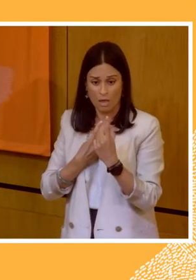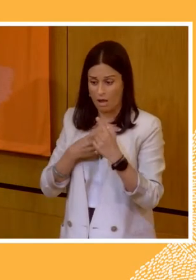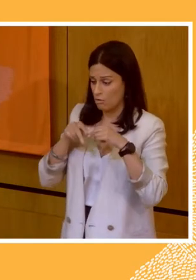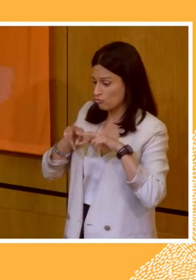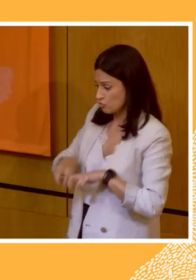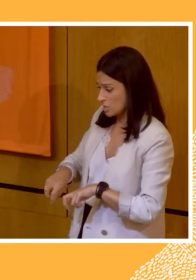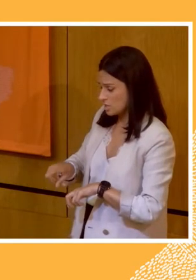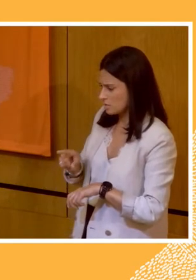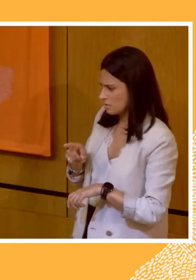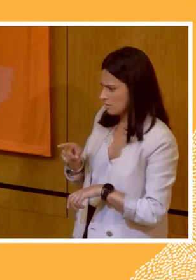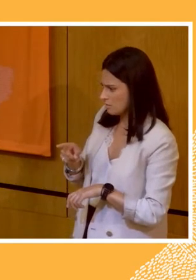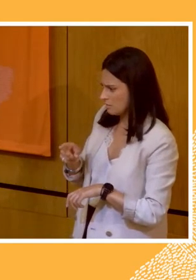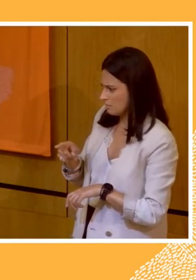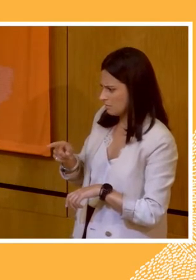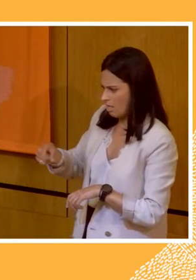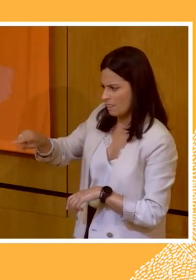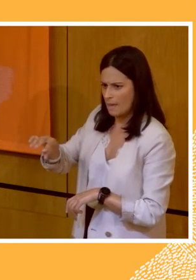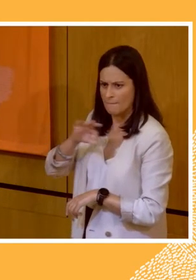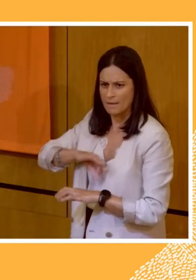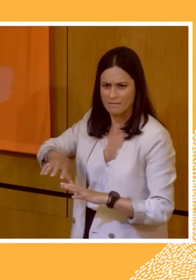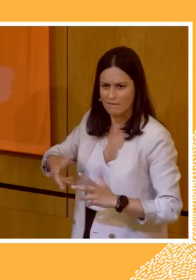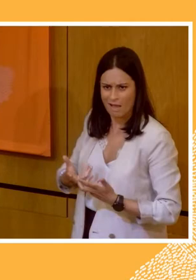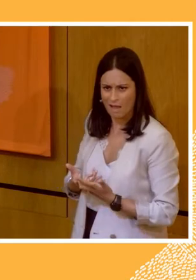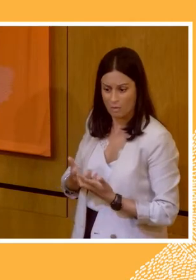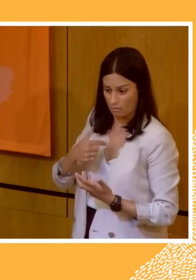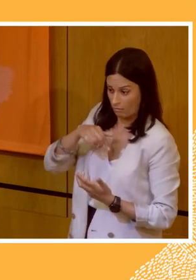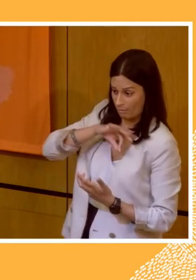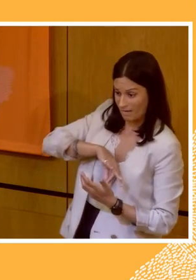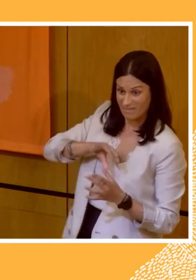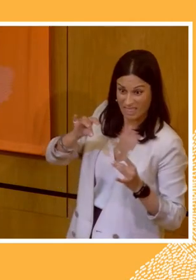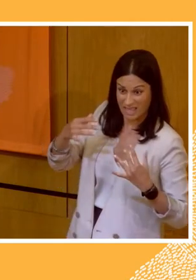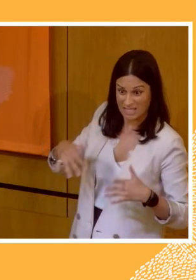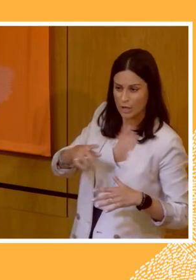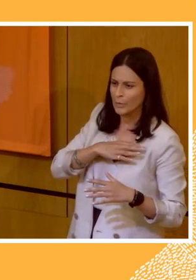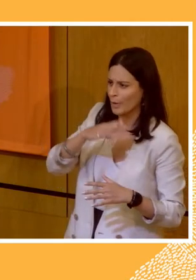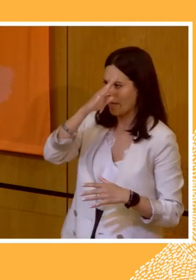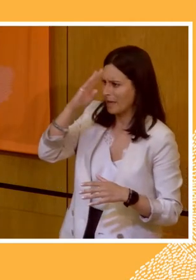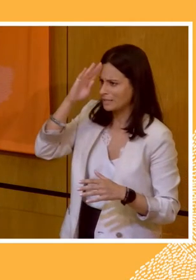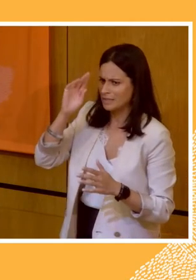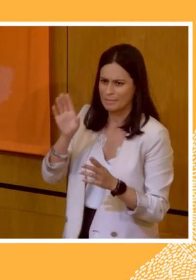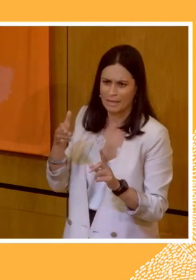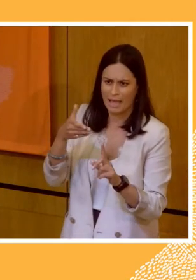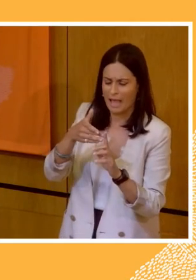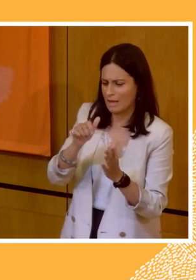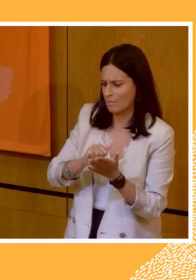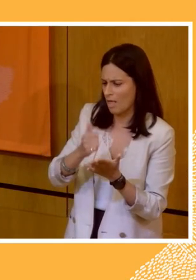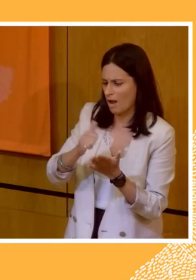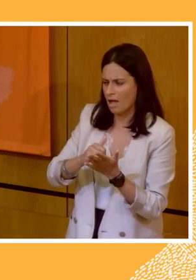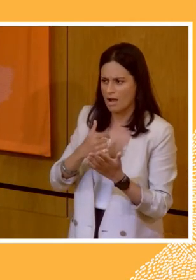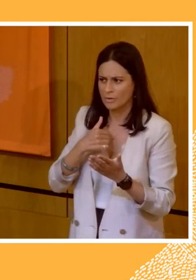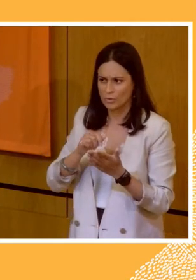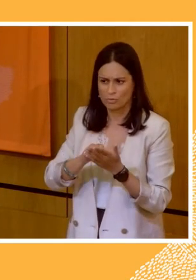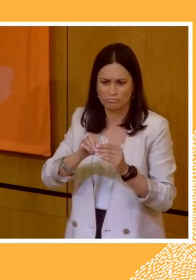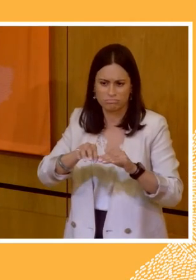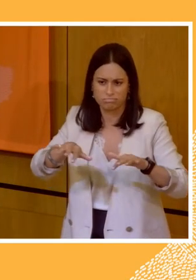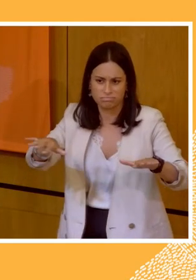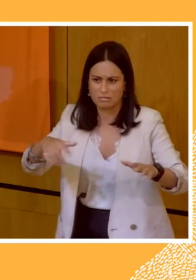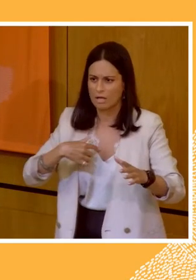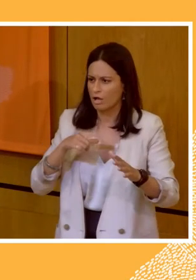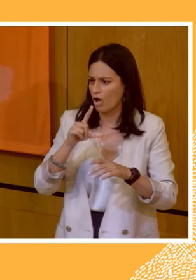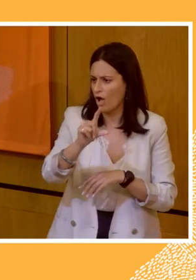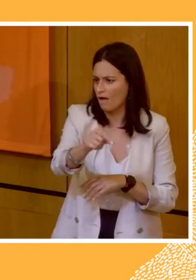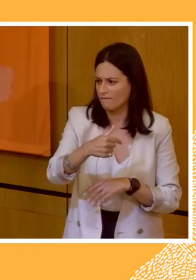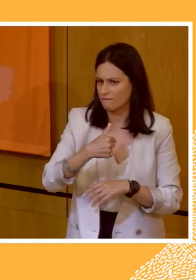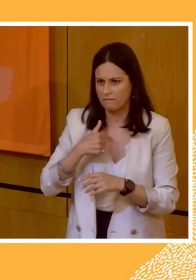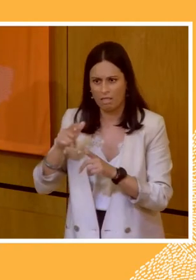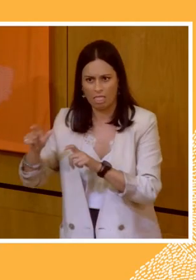research, how do people benefit? Is it all about your academic purposes? You come, do research, and then you go. And